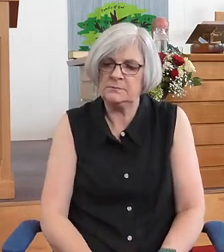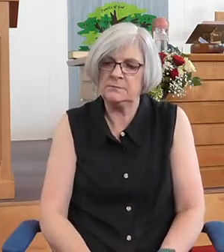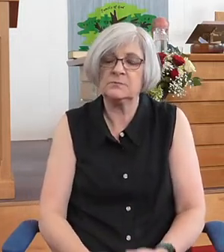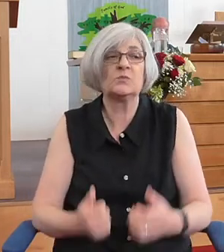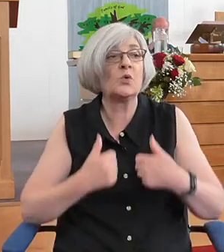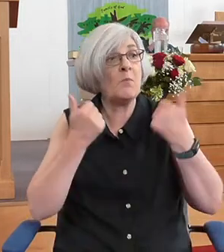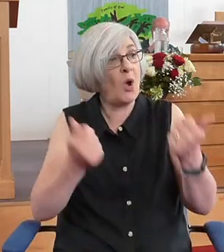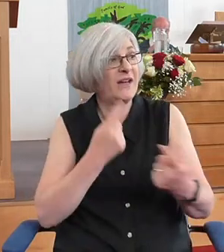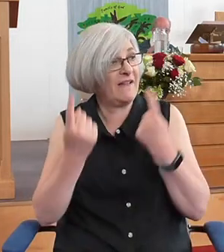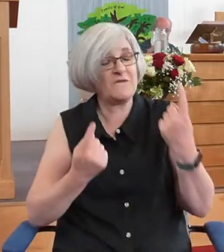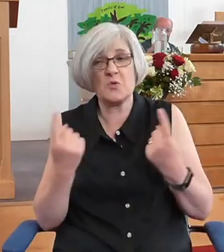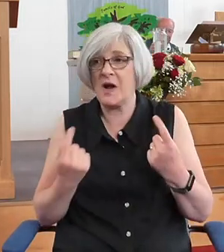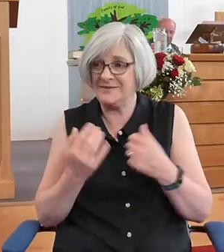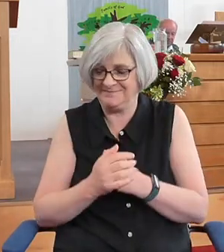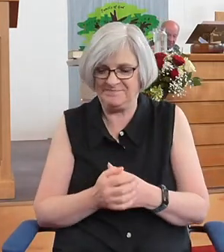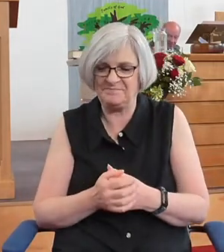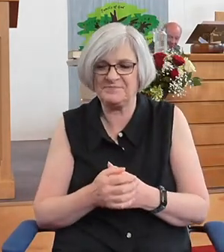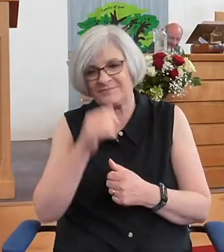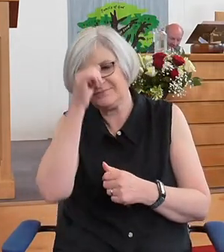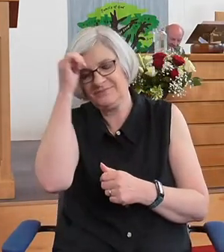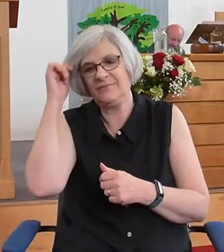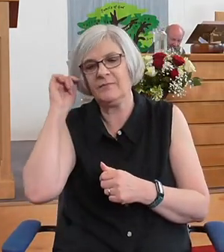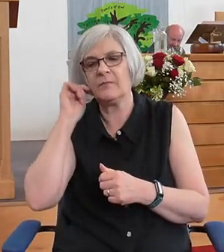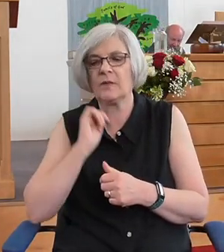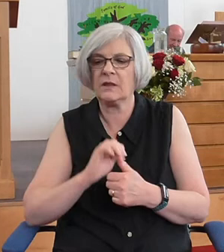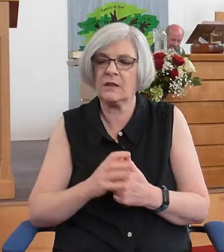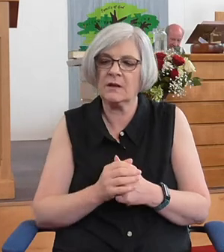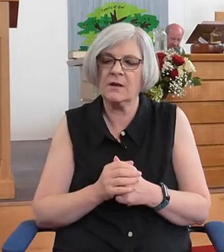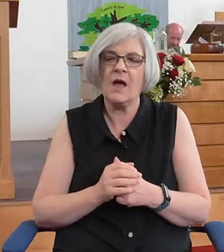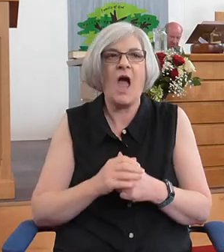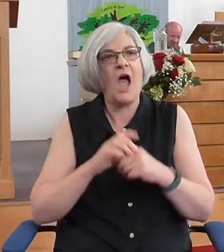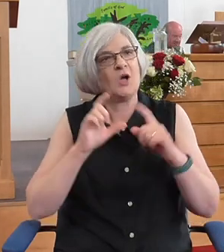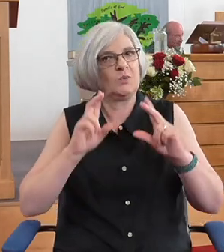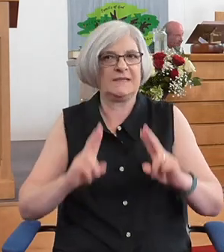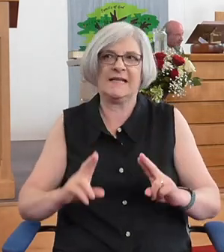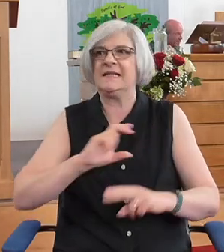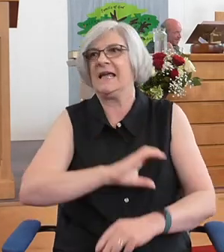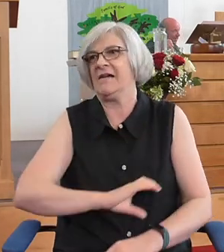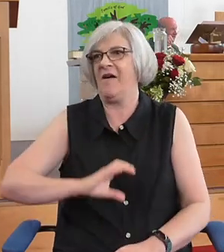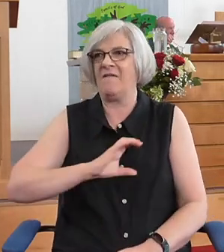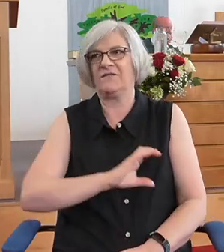Morning, folks. Are you sitting comfortably?